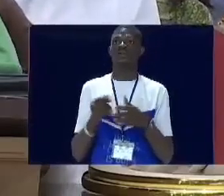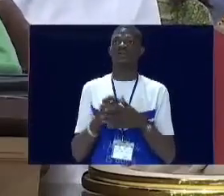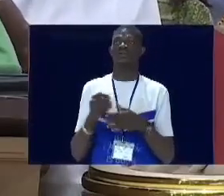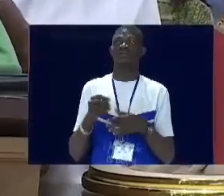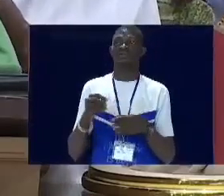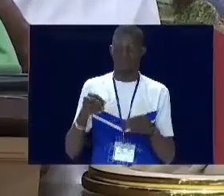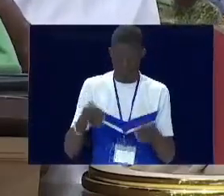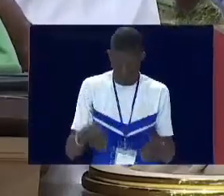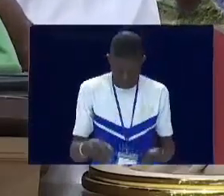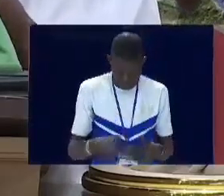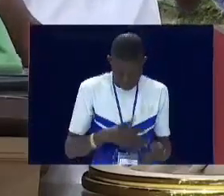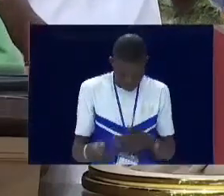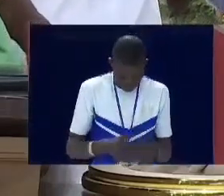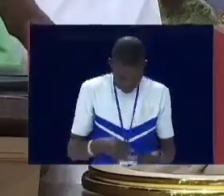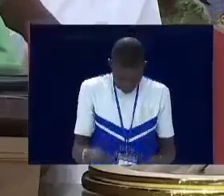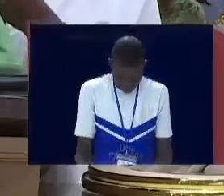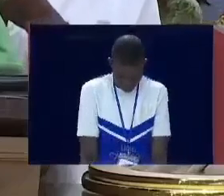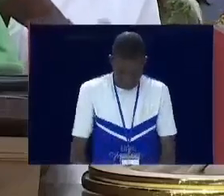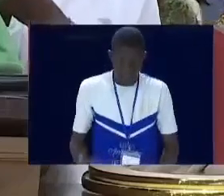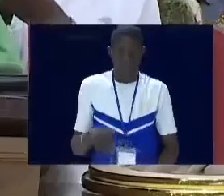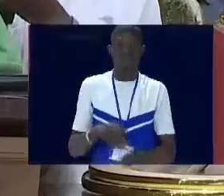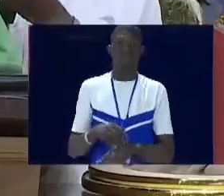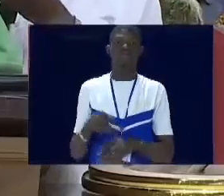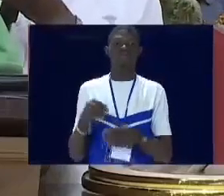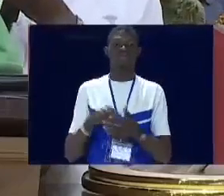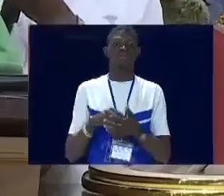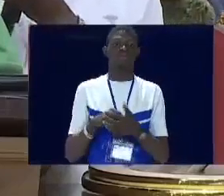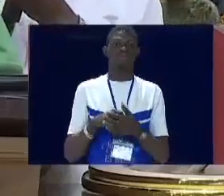put it at your feet.